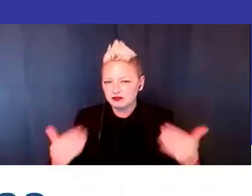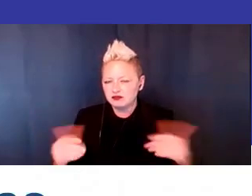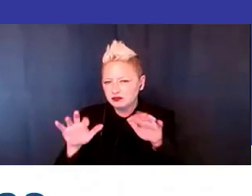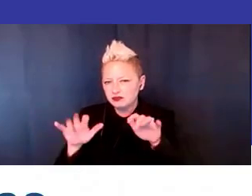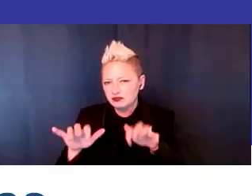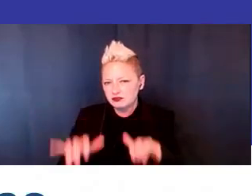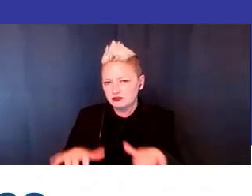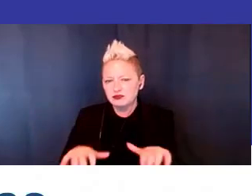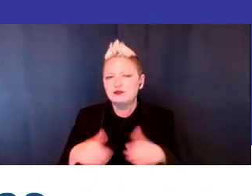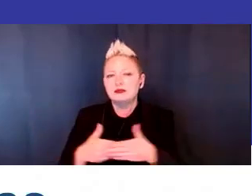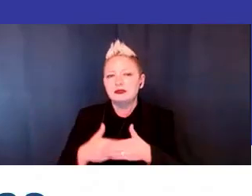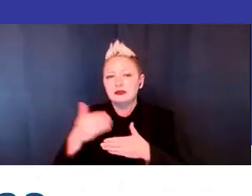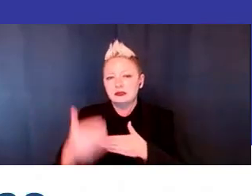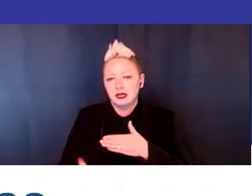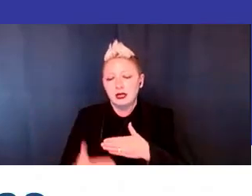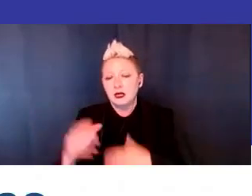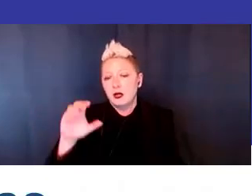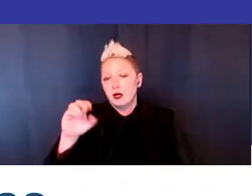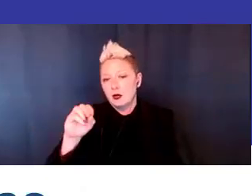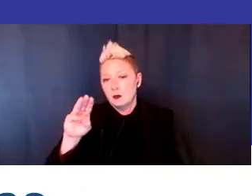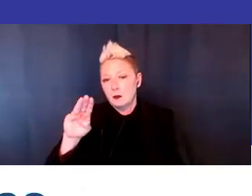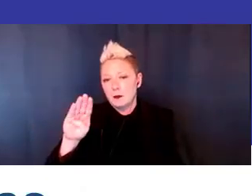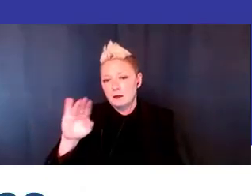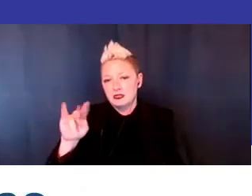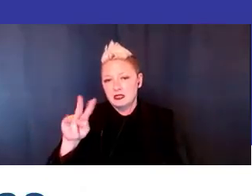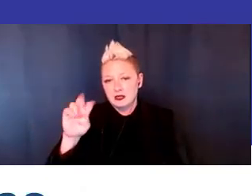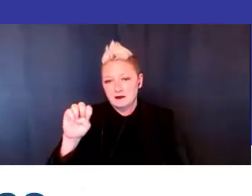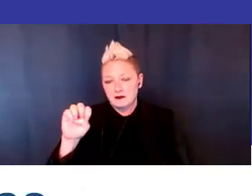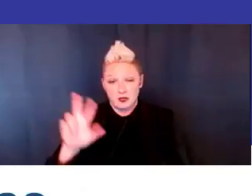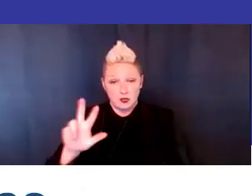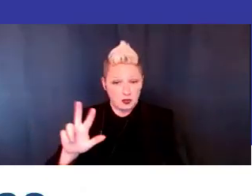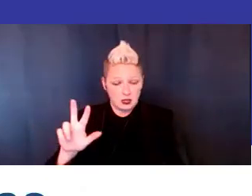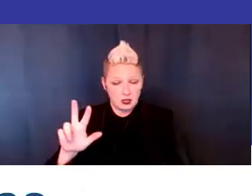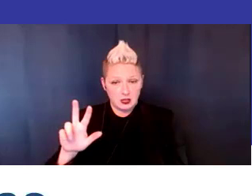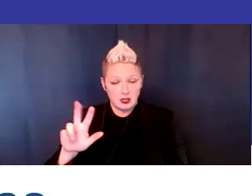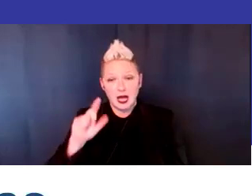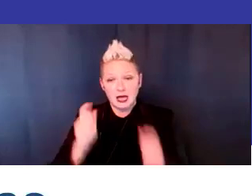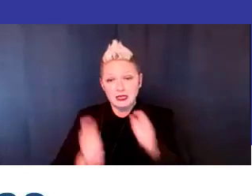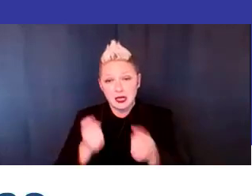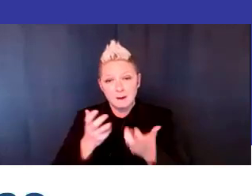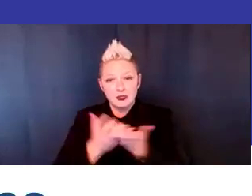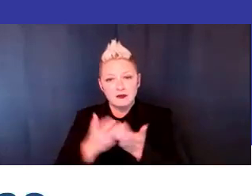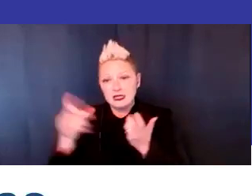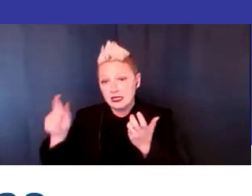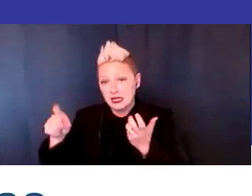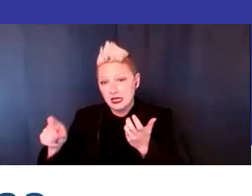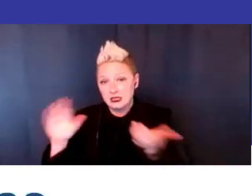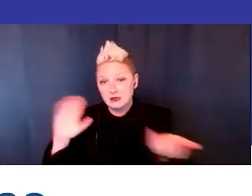we move on to objective 3 on adapting a needs versus label mindset.